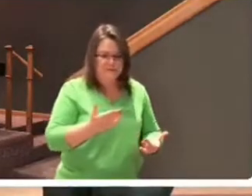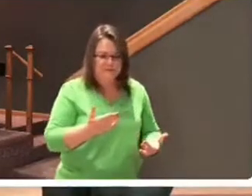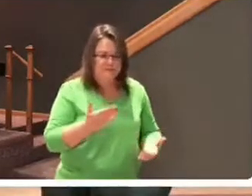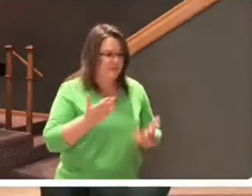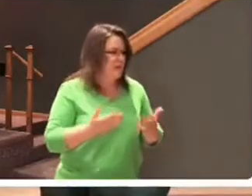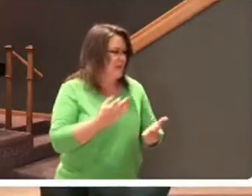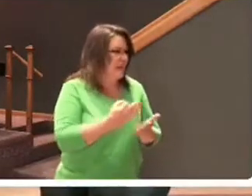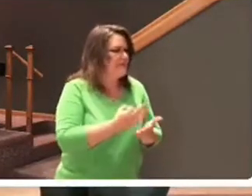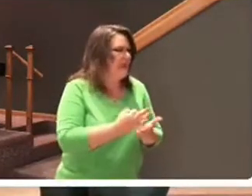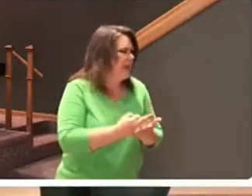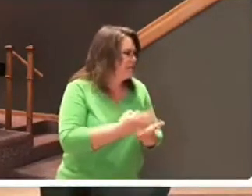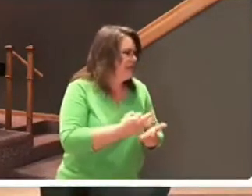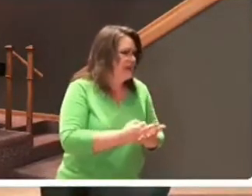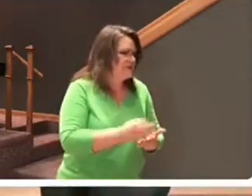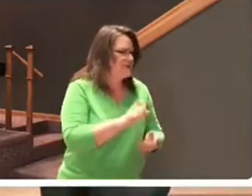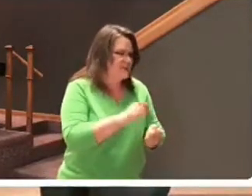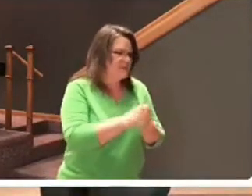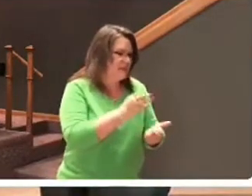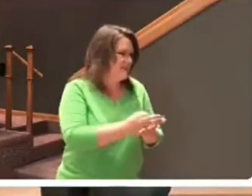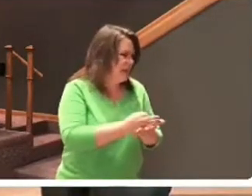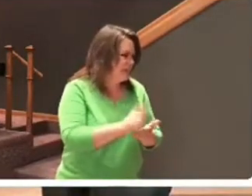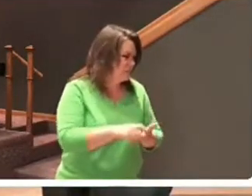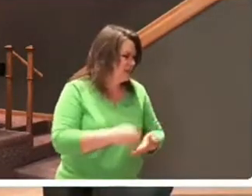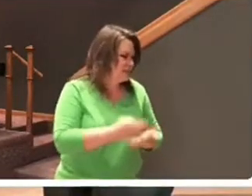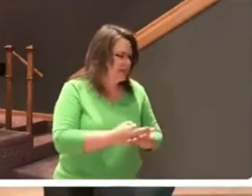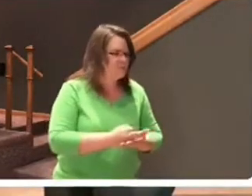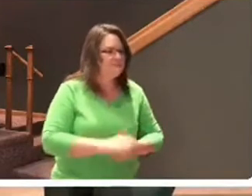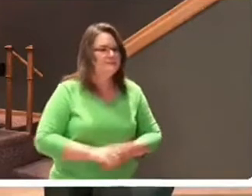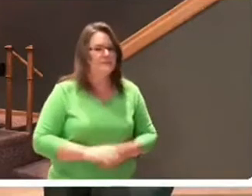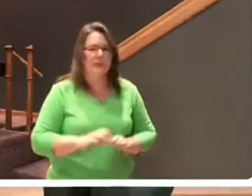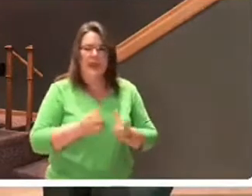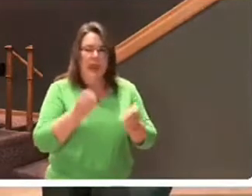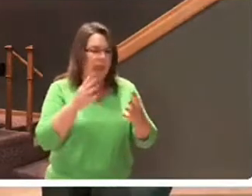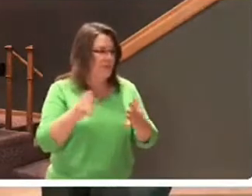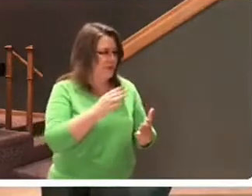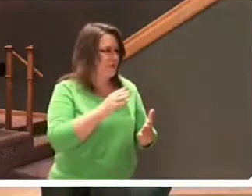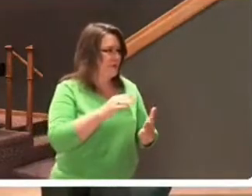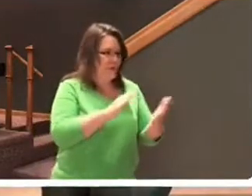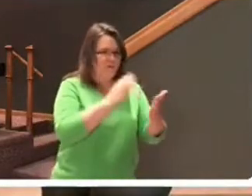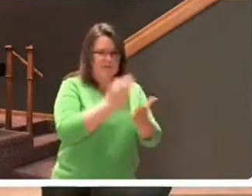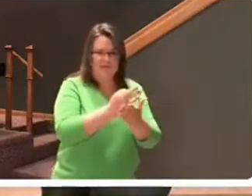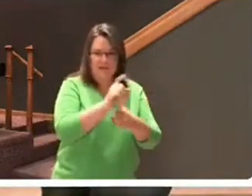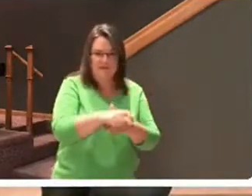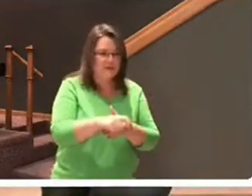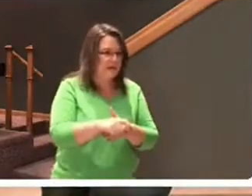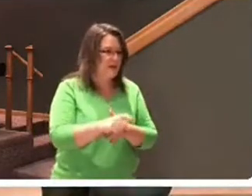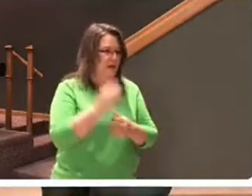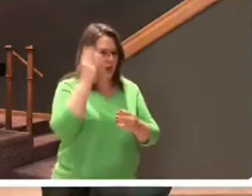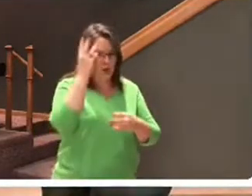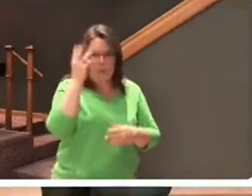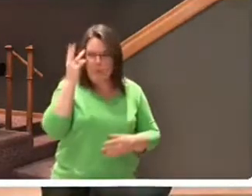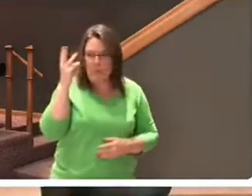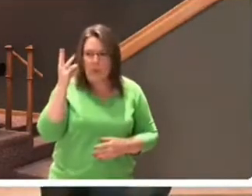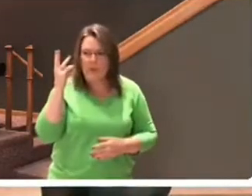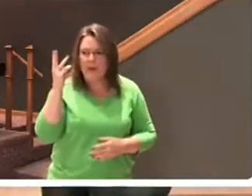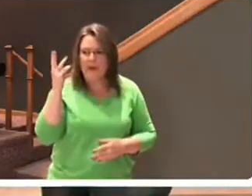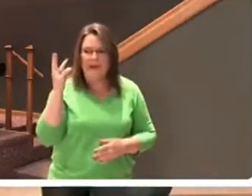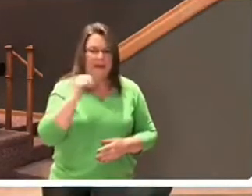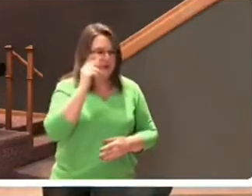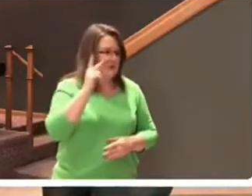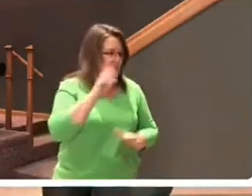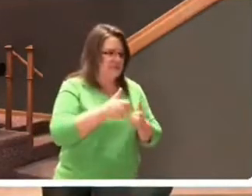A financial need, particularly a financial need. How many of you are facing a financial need that you're worried and you just don't